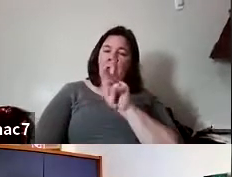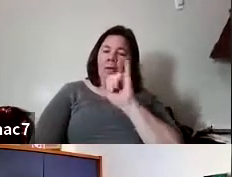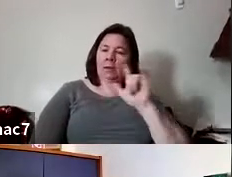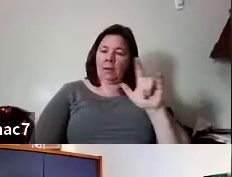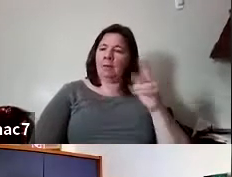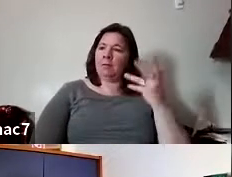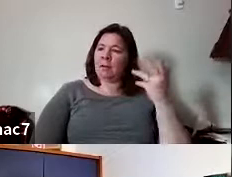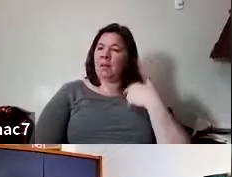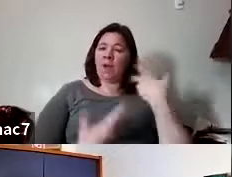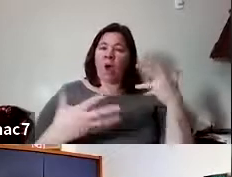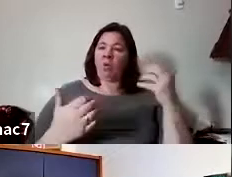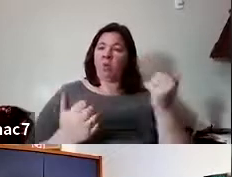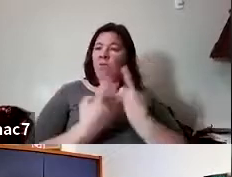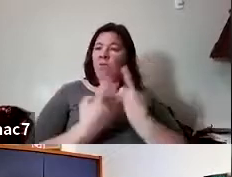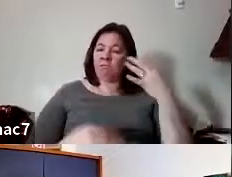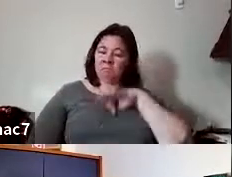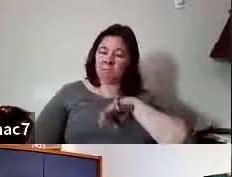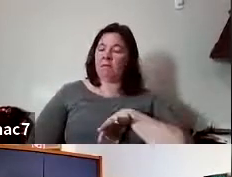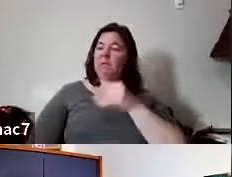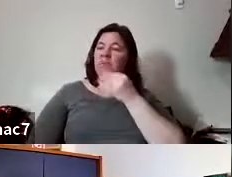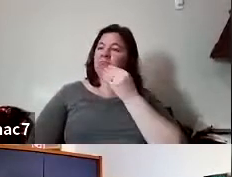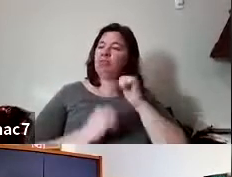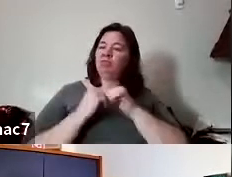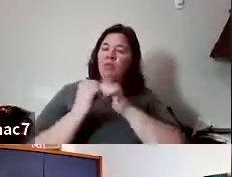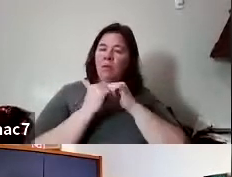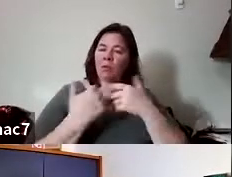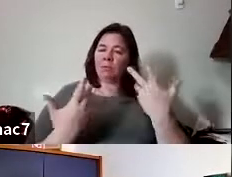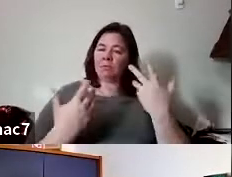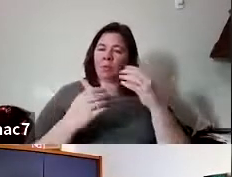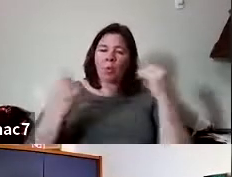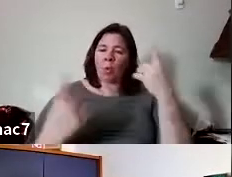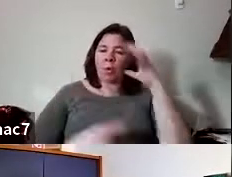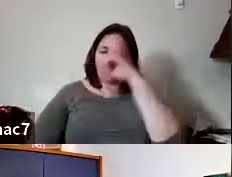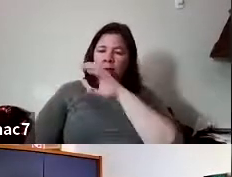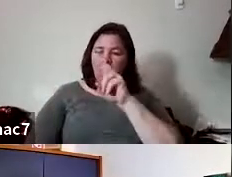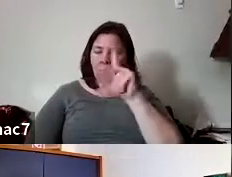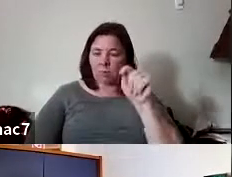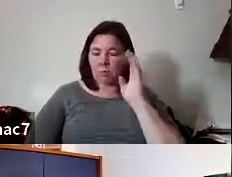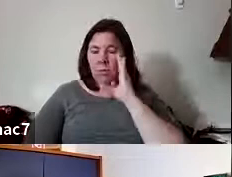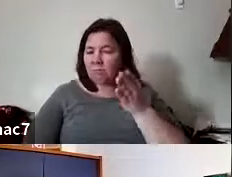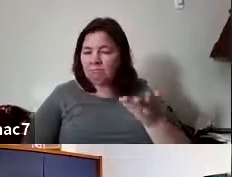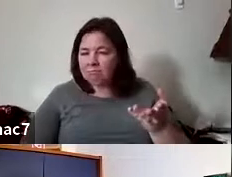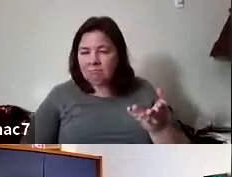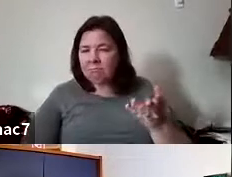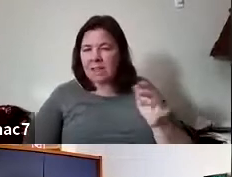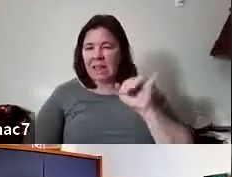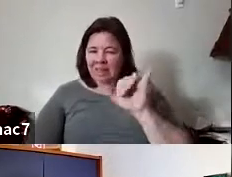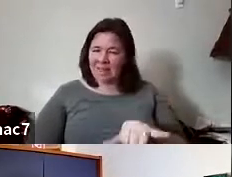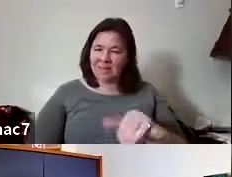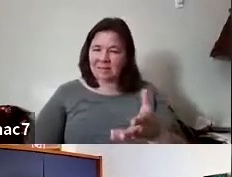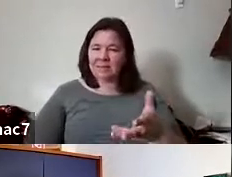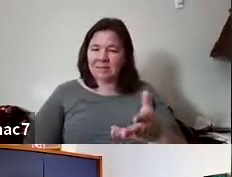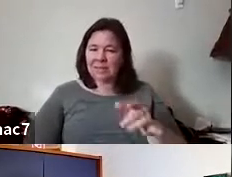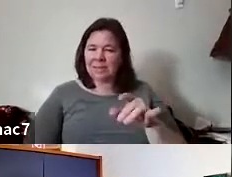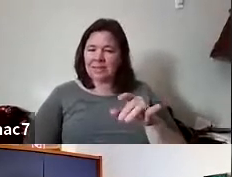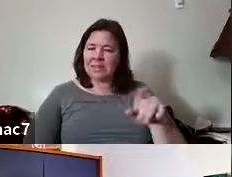out and everyone will be benefiting from it. So no one will be missing out. So this is, it's